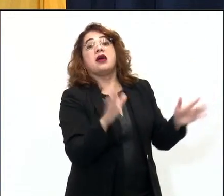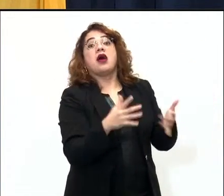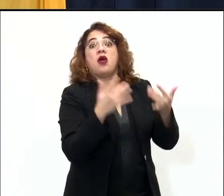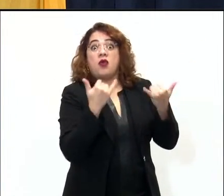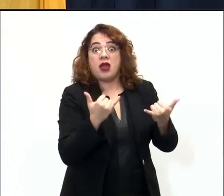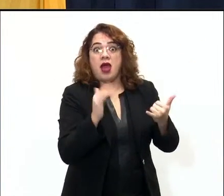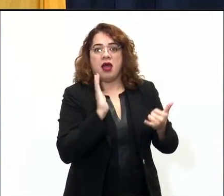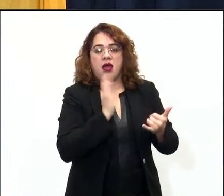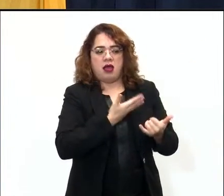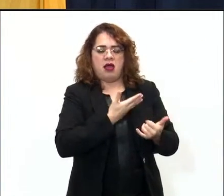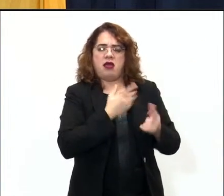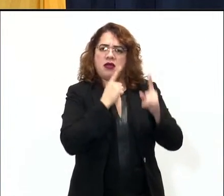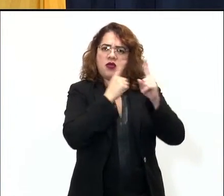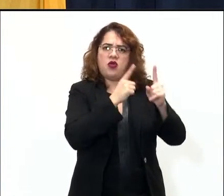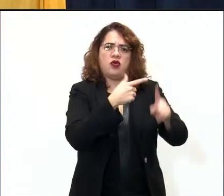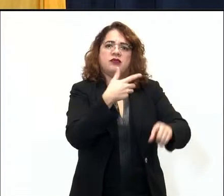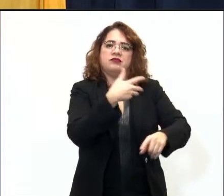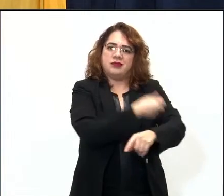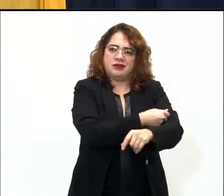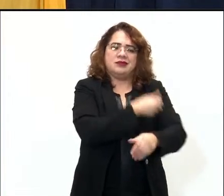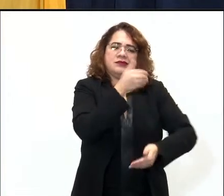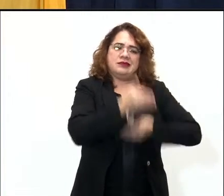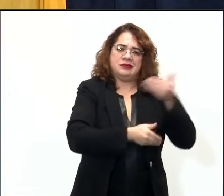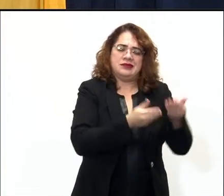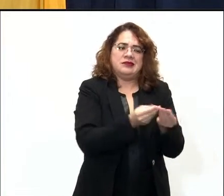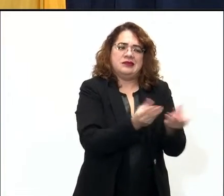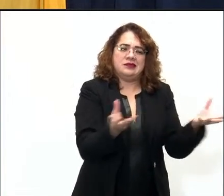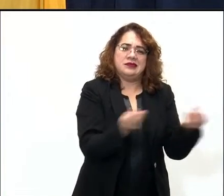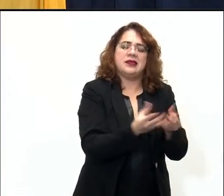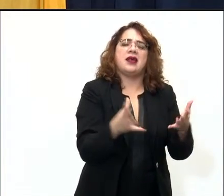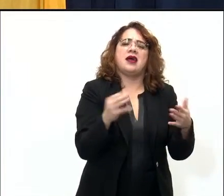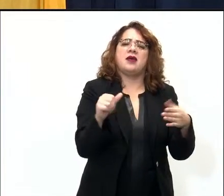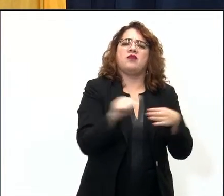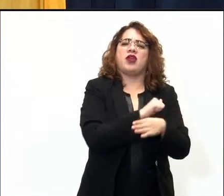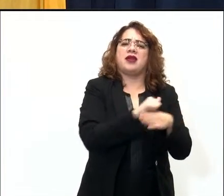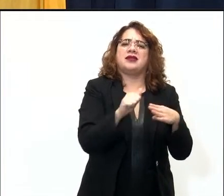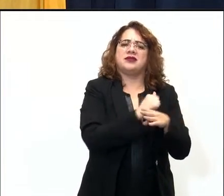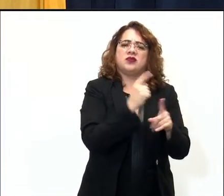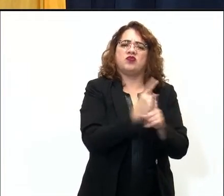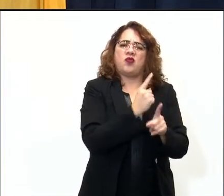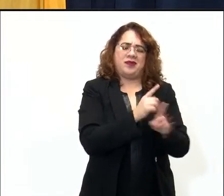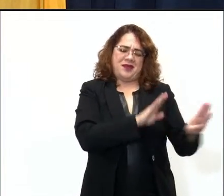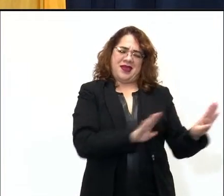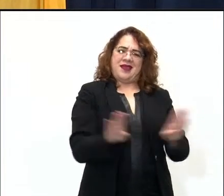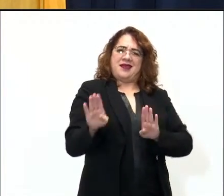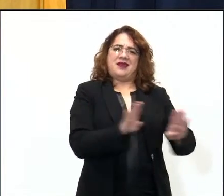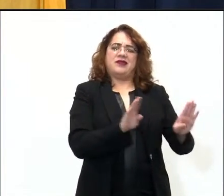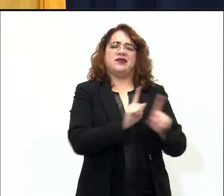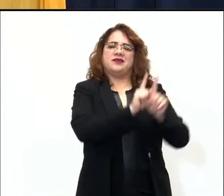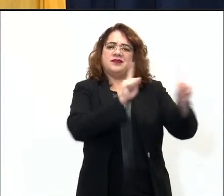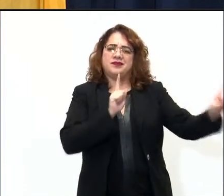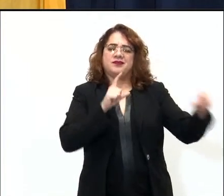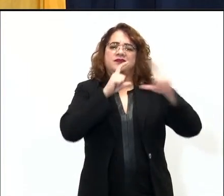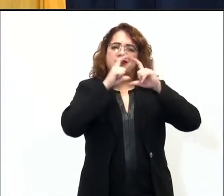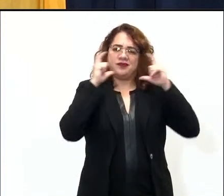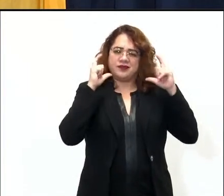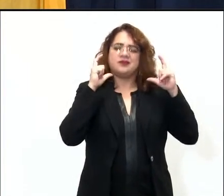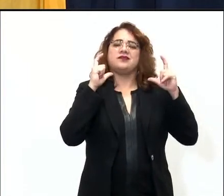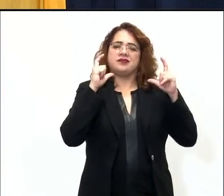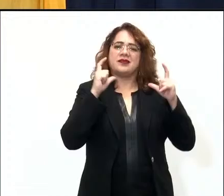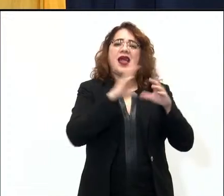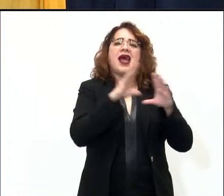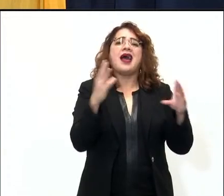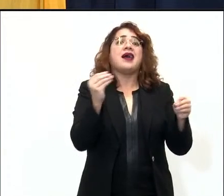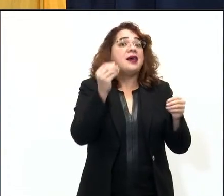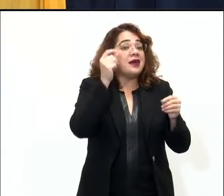possible. And so we're having this today because I want to make sure that we get you as much information as we can around